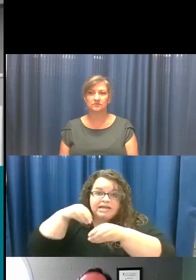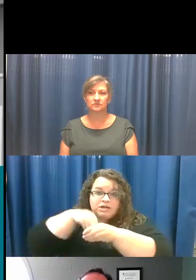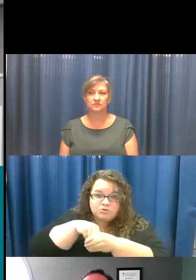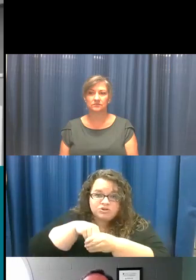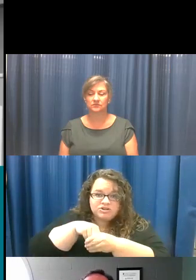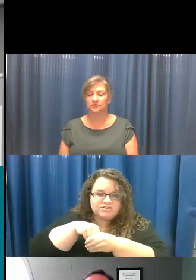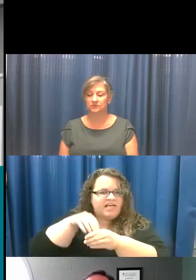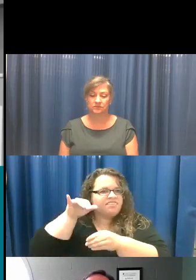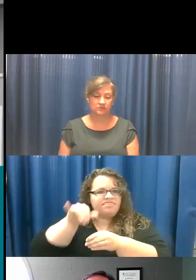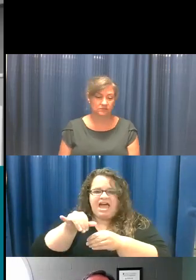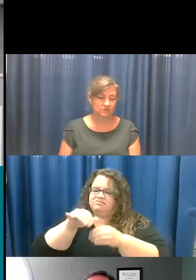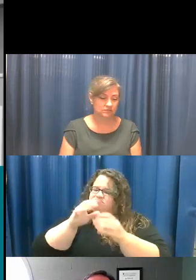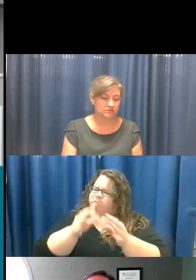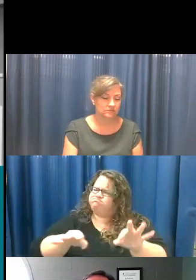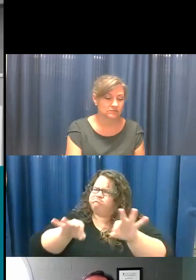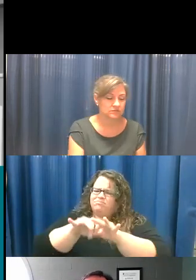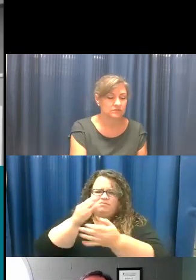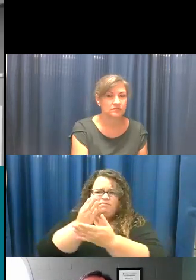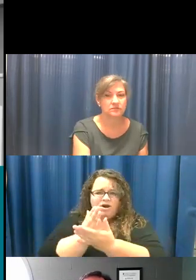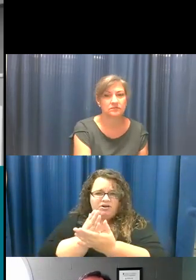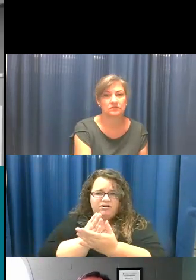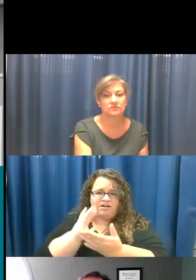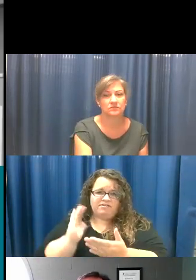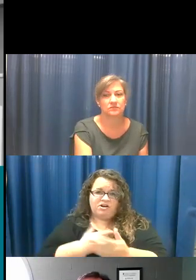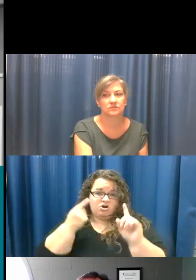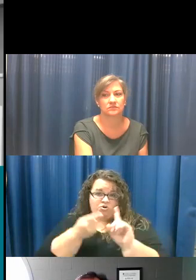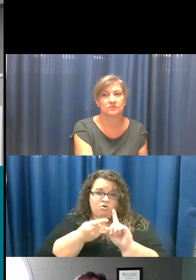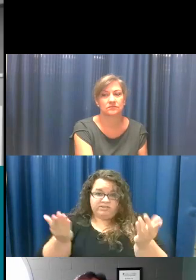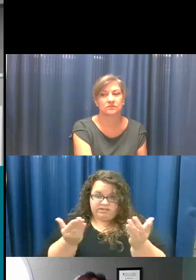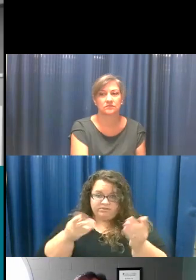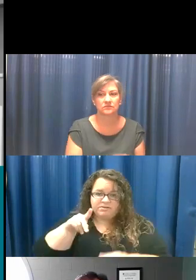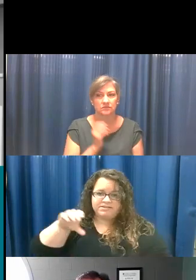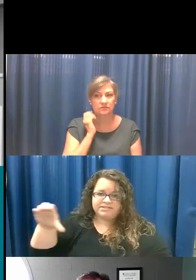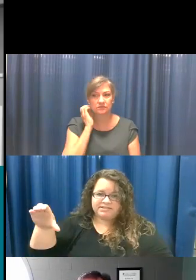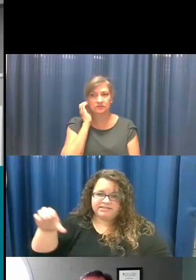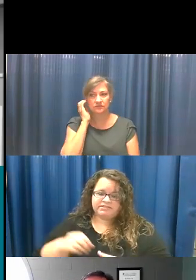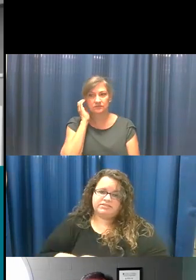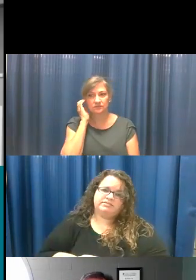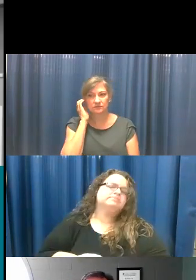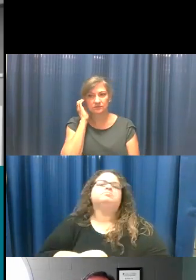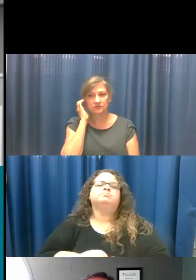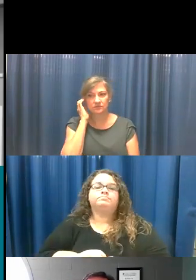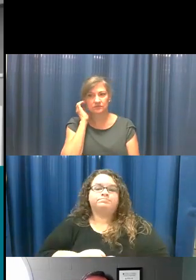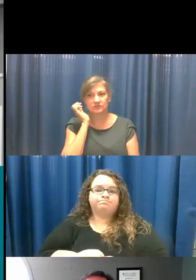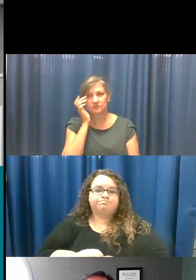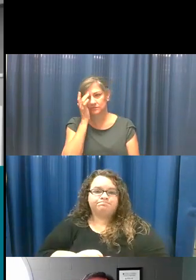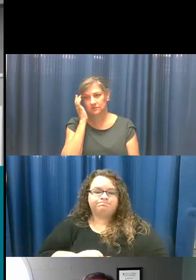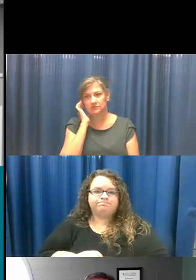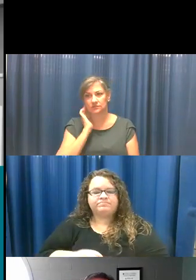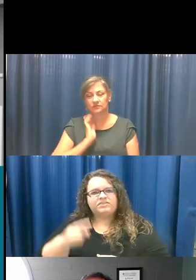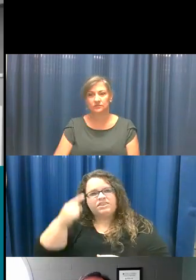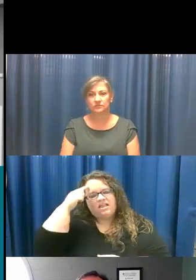core piece of what we are doing here as a college. And There was a time, I think, when